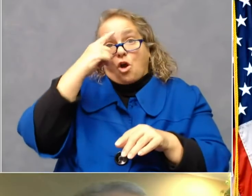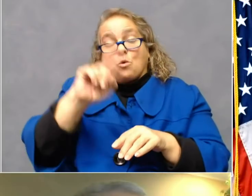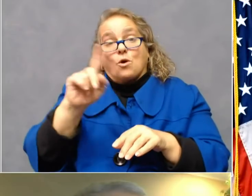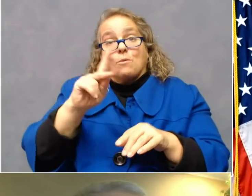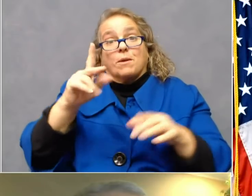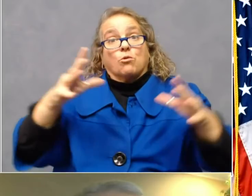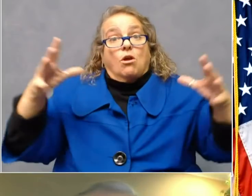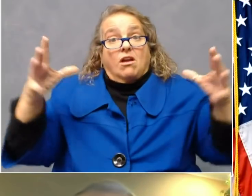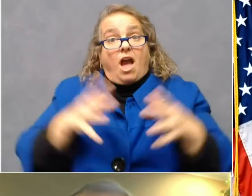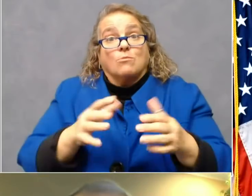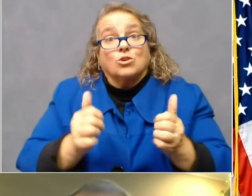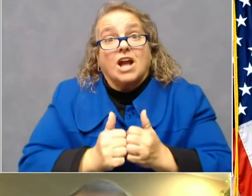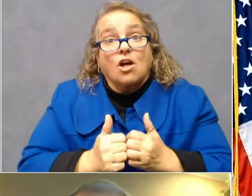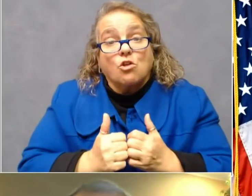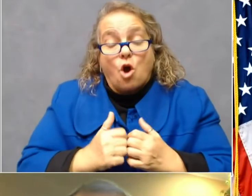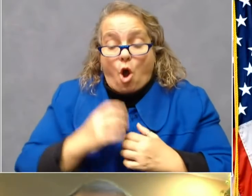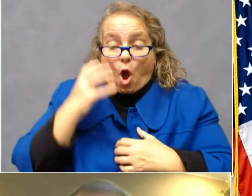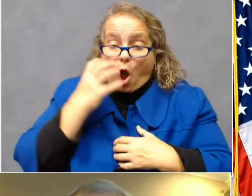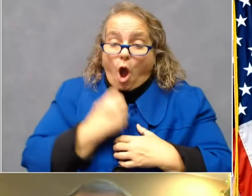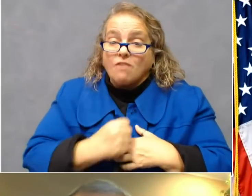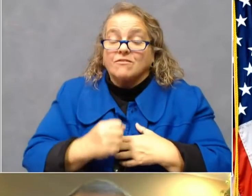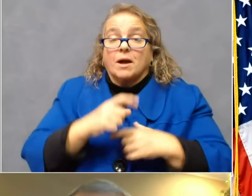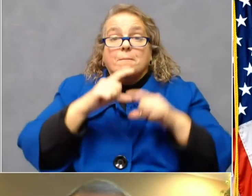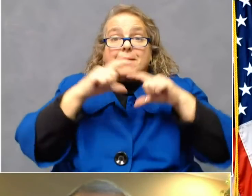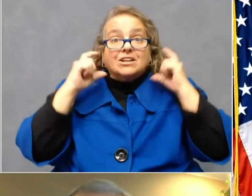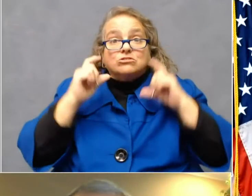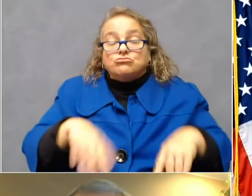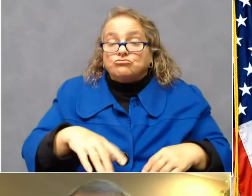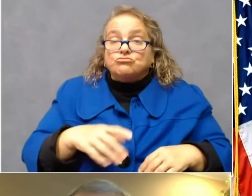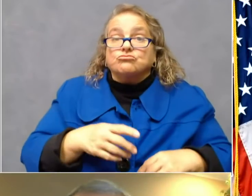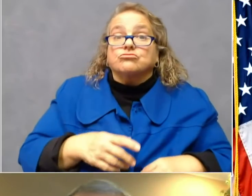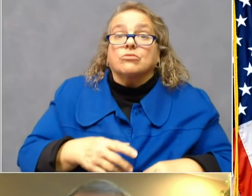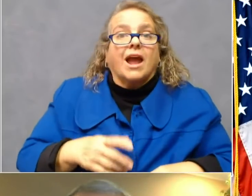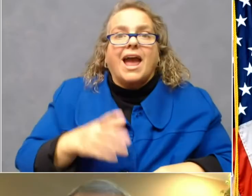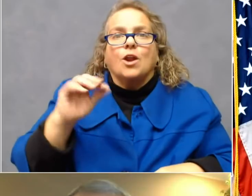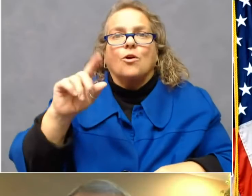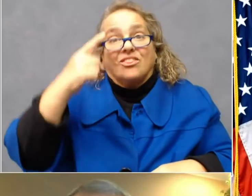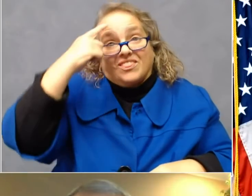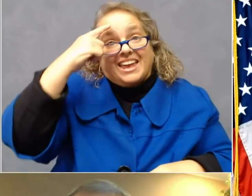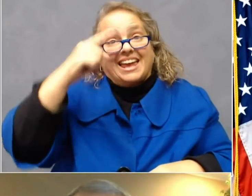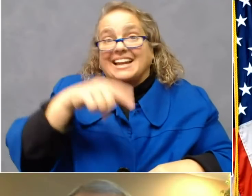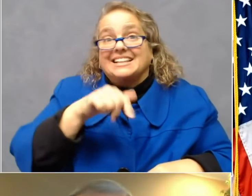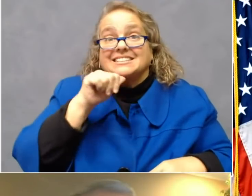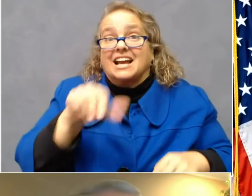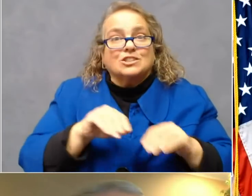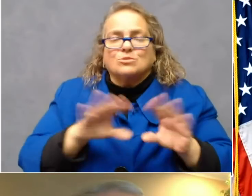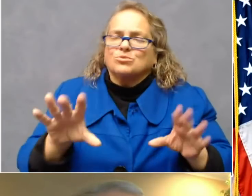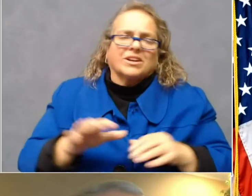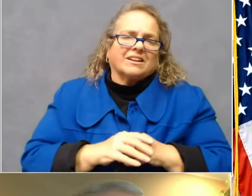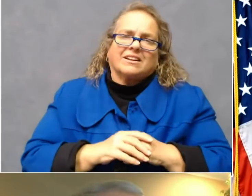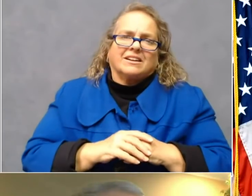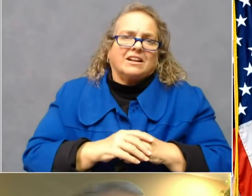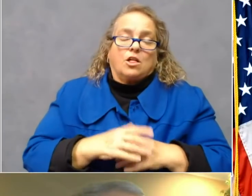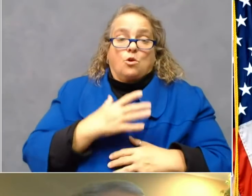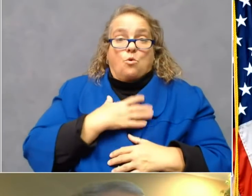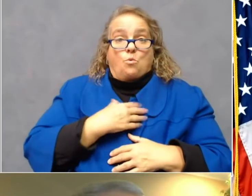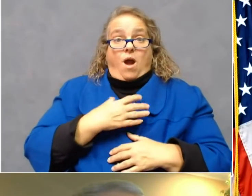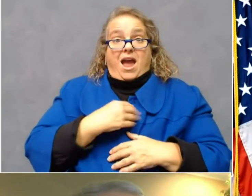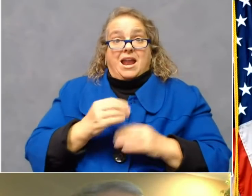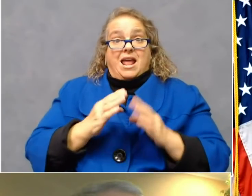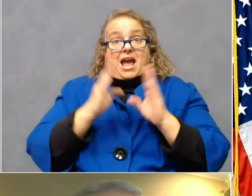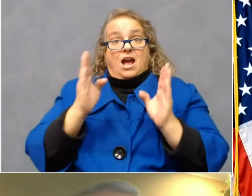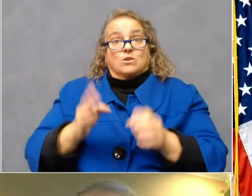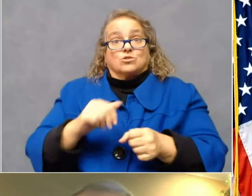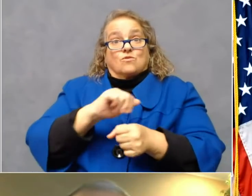it doesn't spread, is us just wishing. The White House Coronavirus Task Force, through their